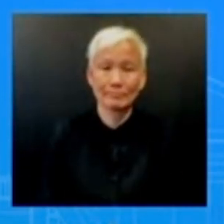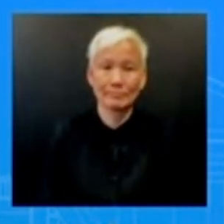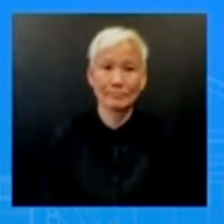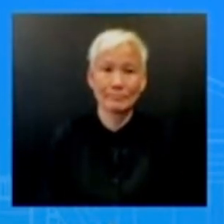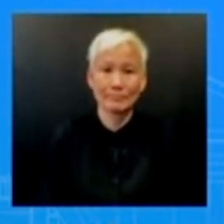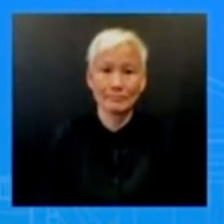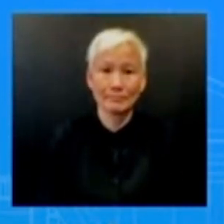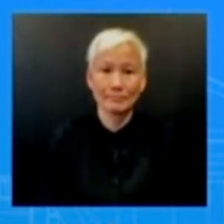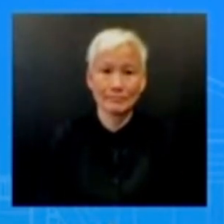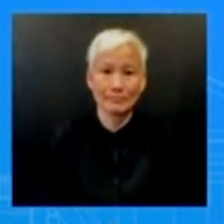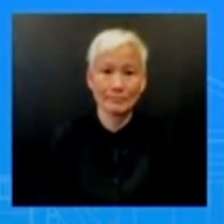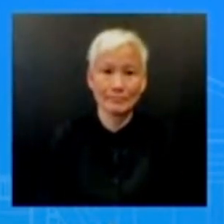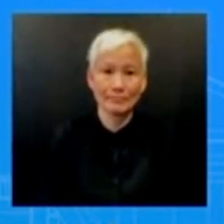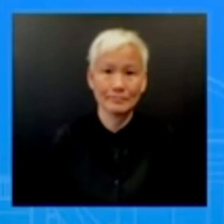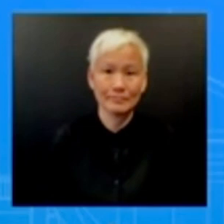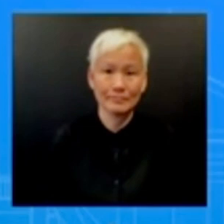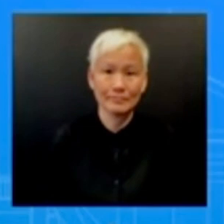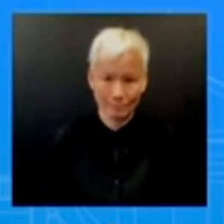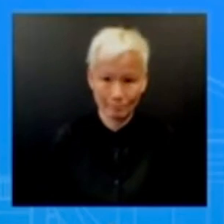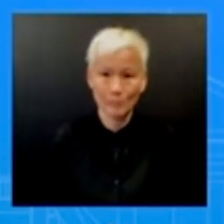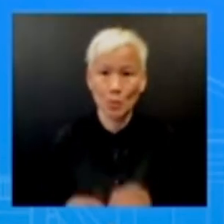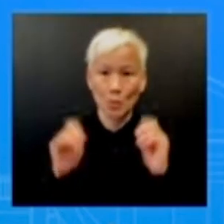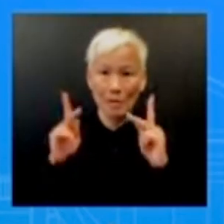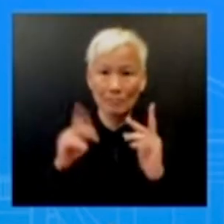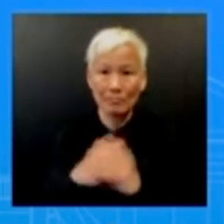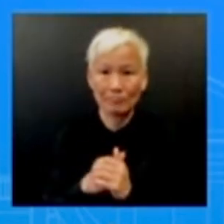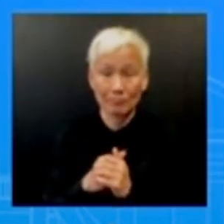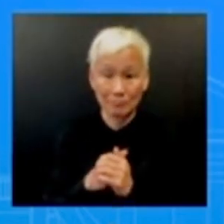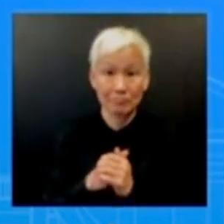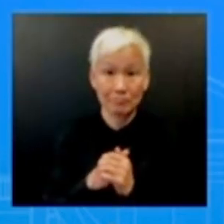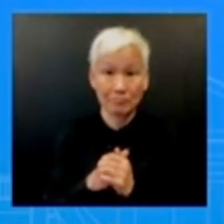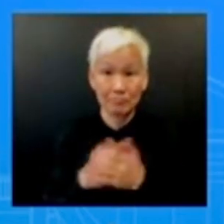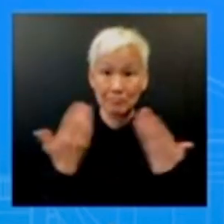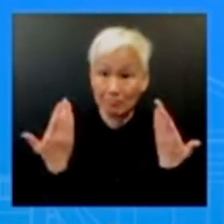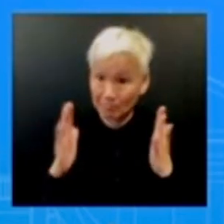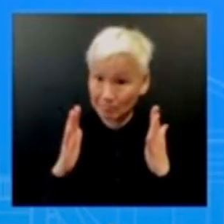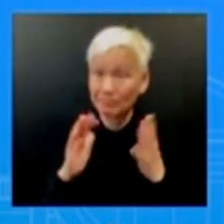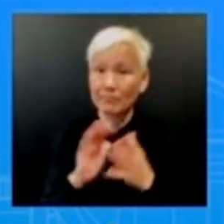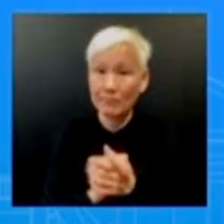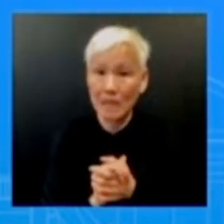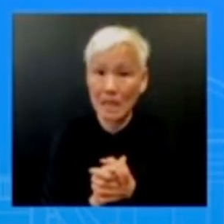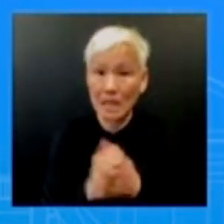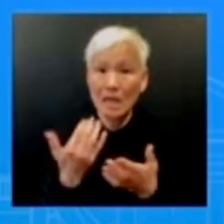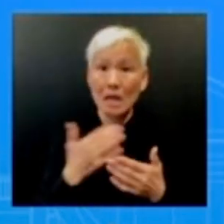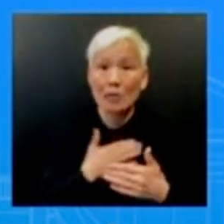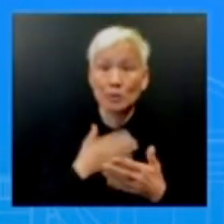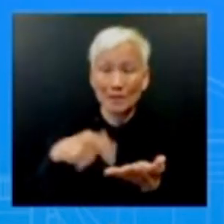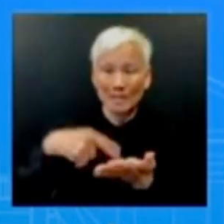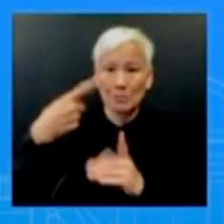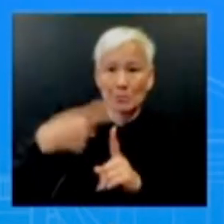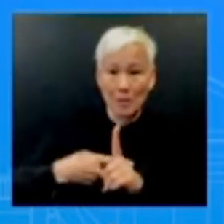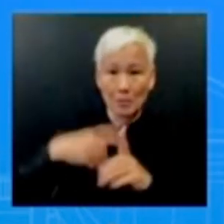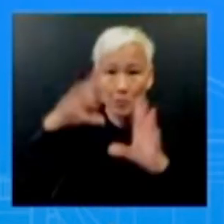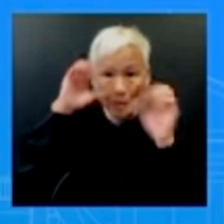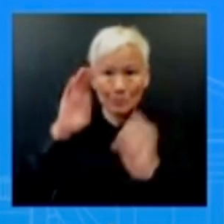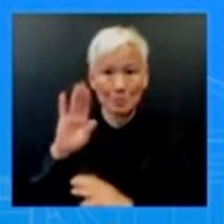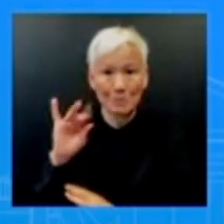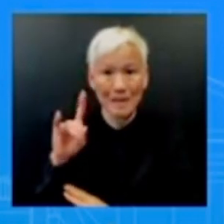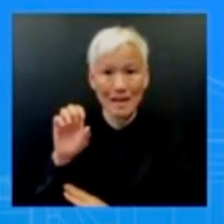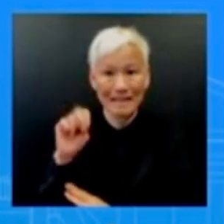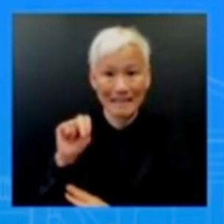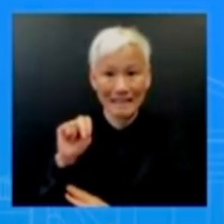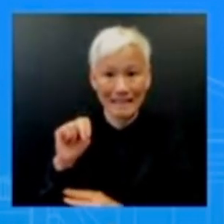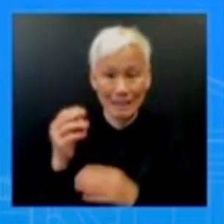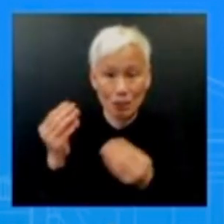Okay, just a couple things and then we'll get going. As you all know, earlier this month, President Biden released his budget, which will the